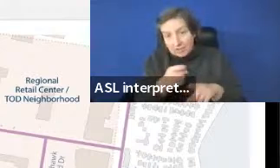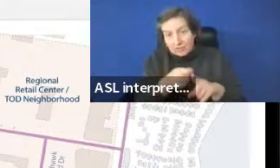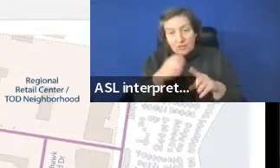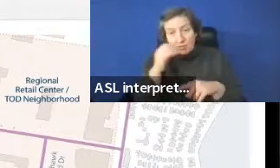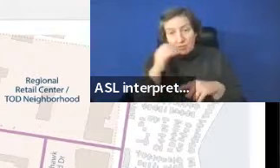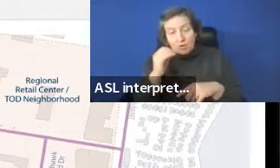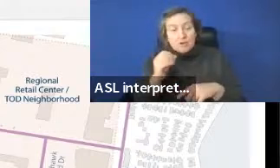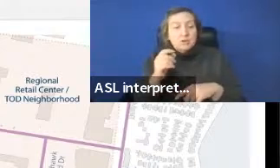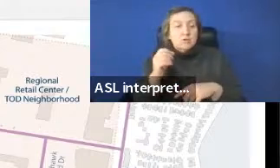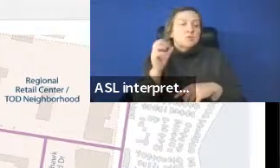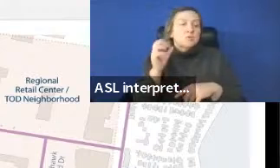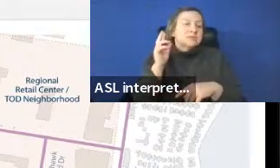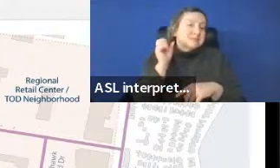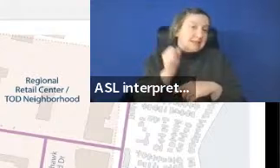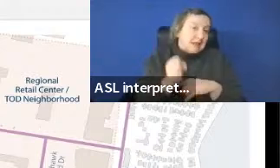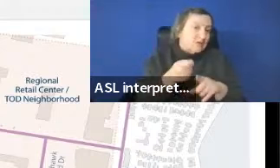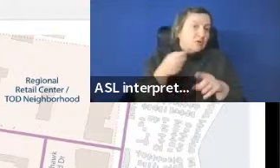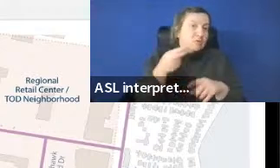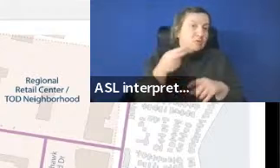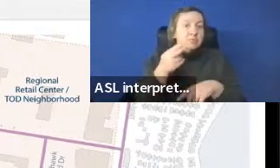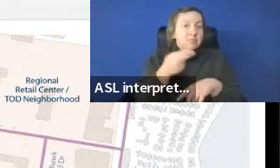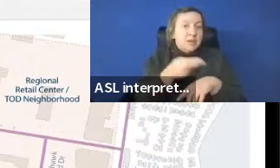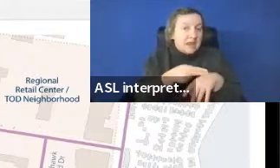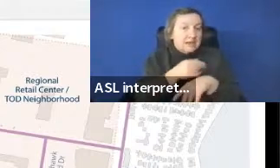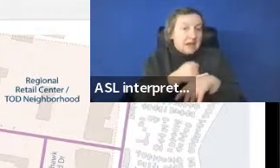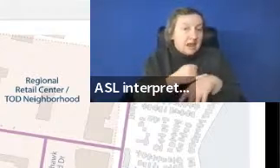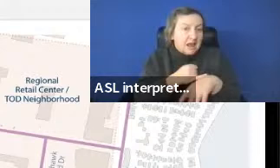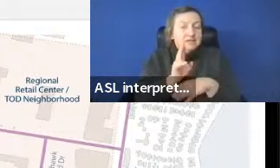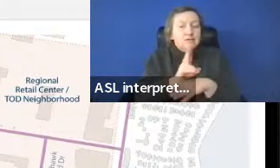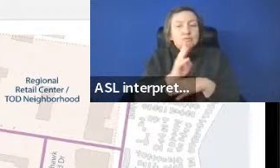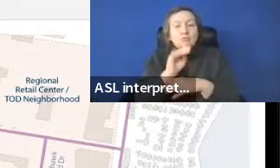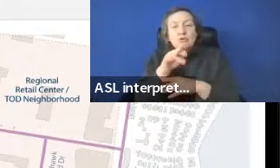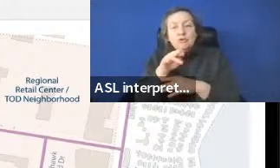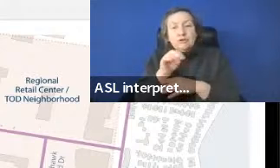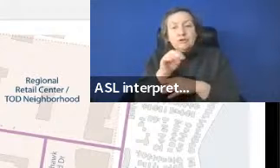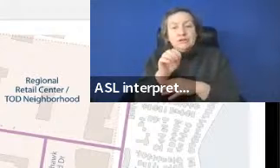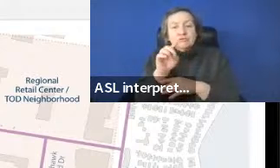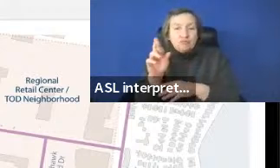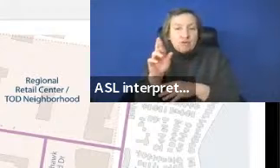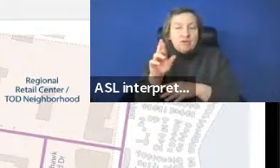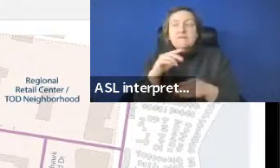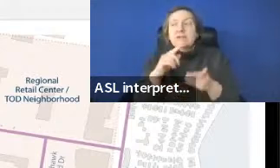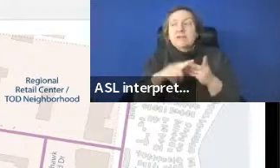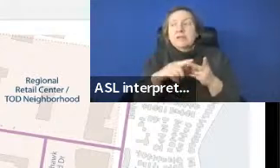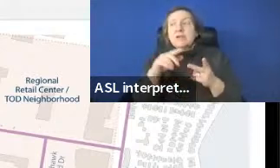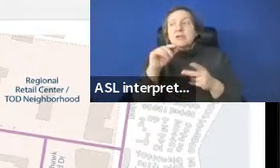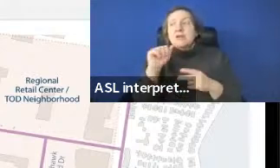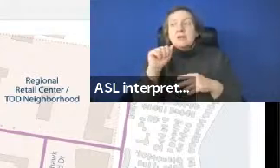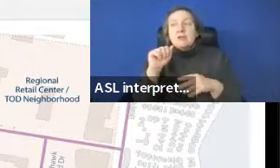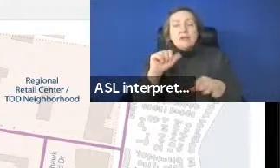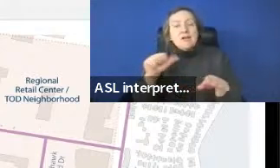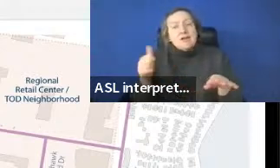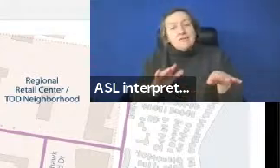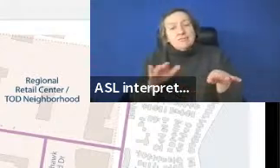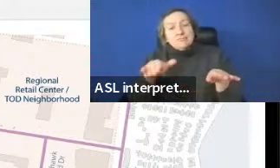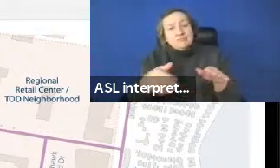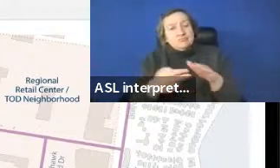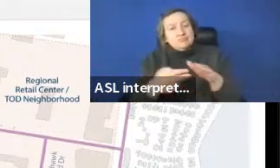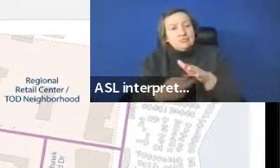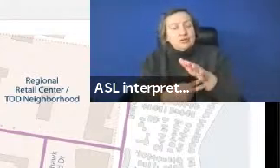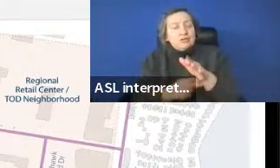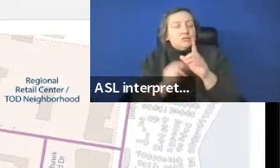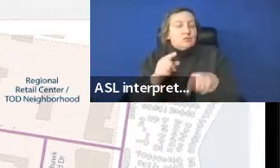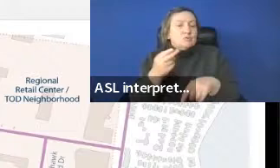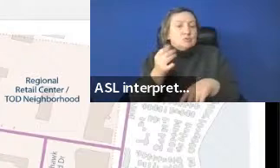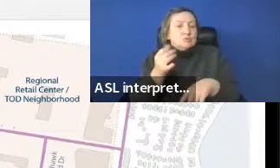south of Hayden Island would use Marine Drive and then the arterial bridge to get to Hayden Island. And if